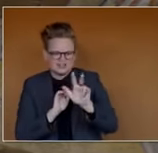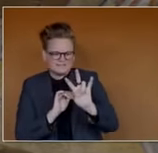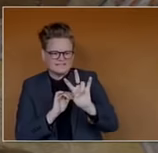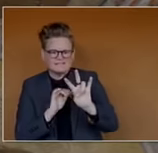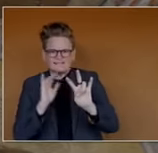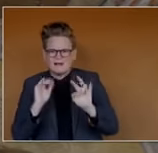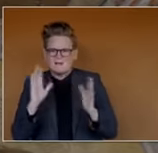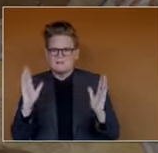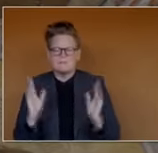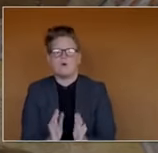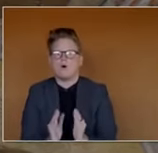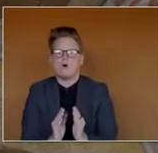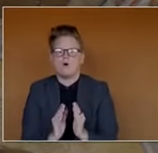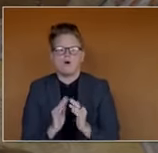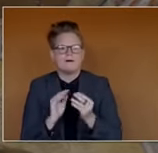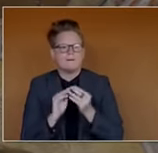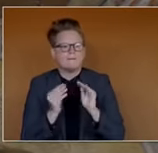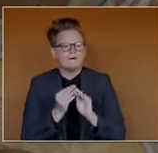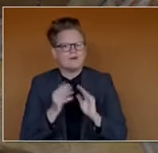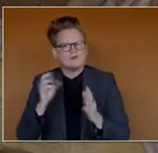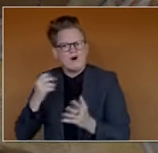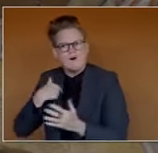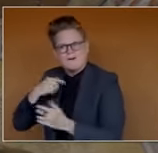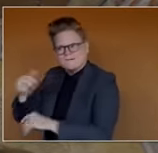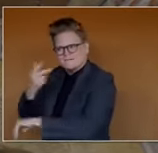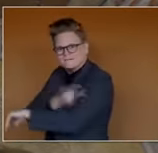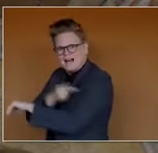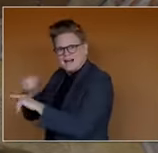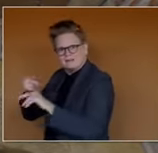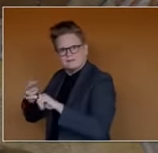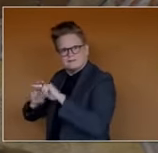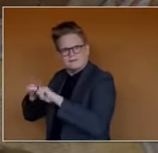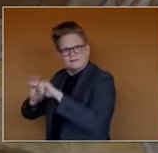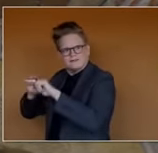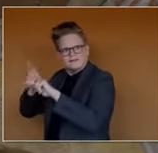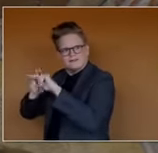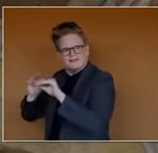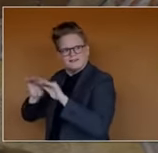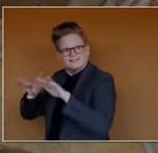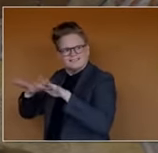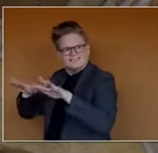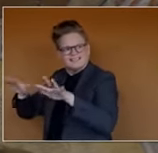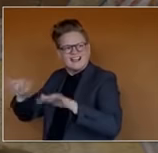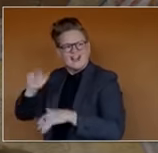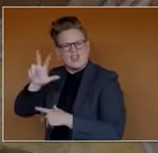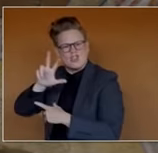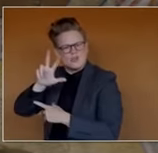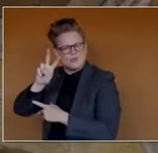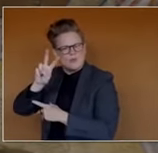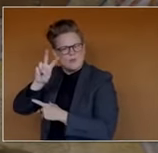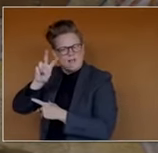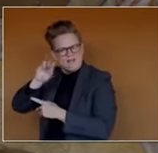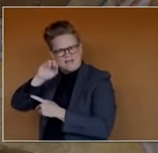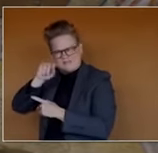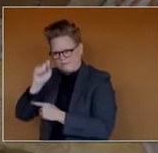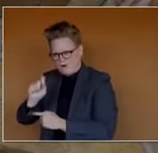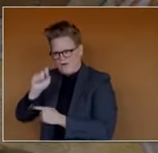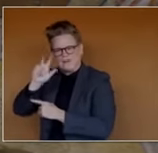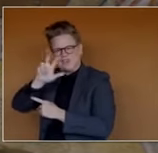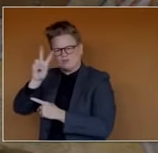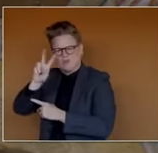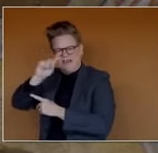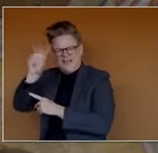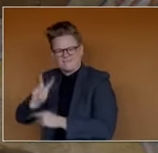make progress on vaccinations. Just shy of 32.5 million doses have been administered to Californians. Just shy